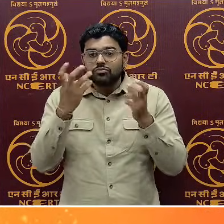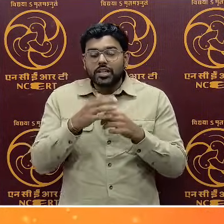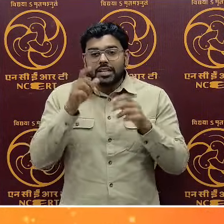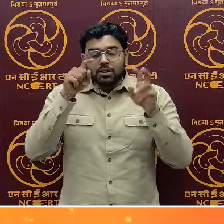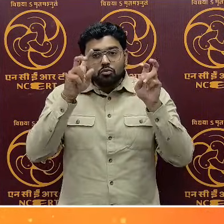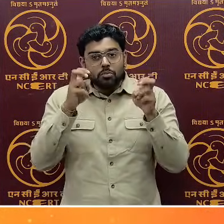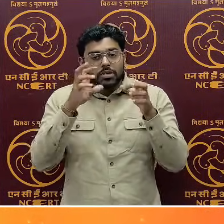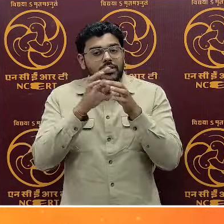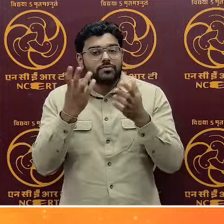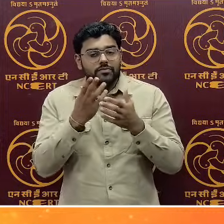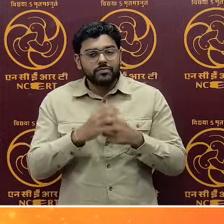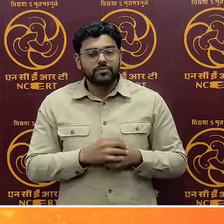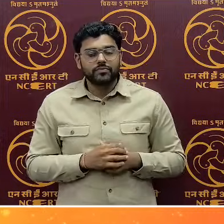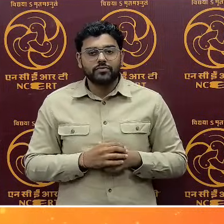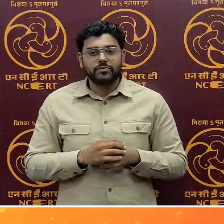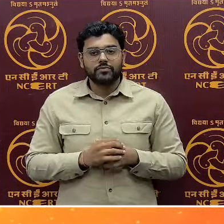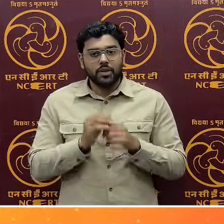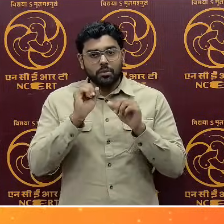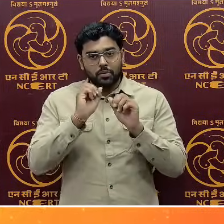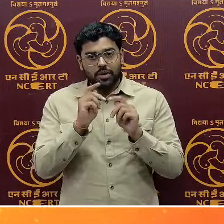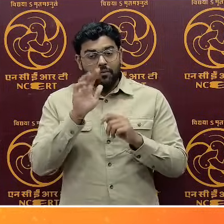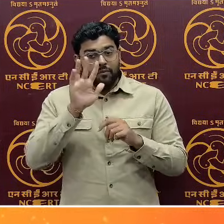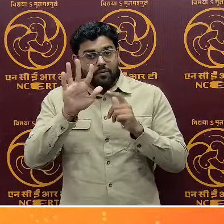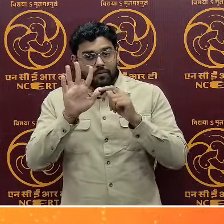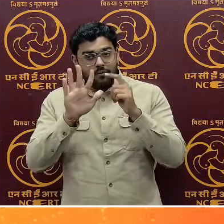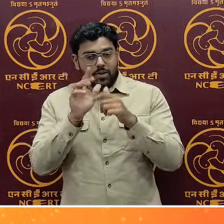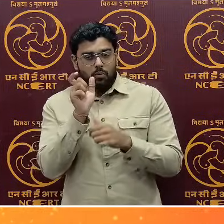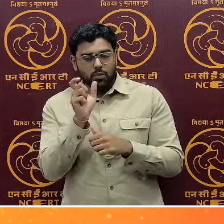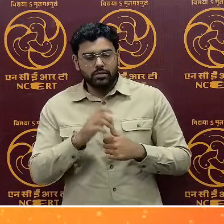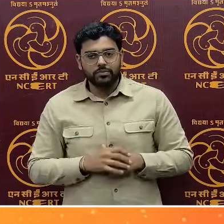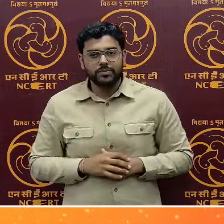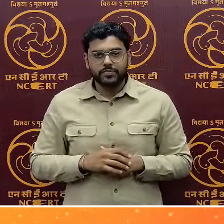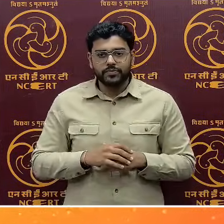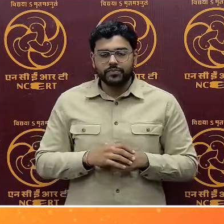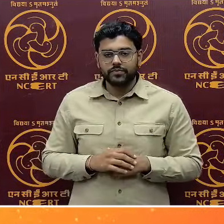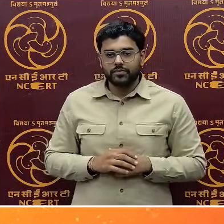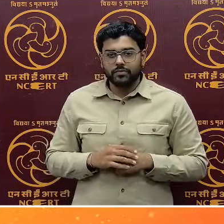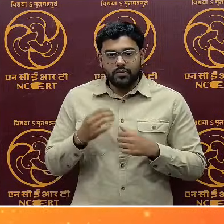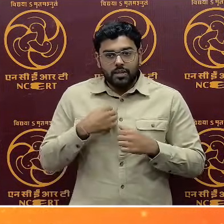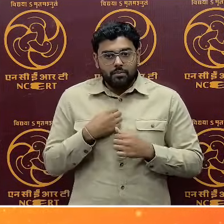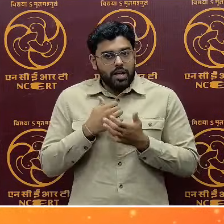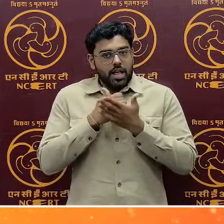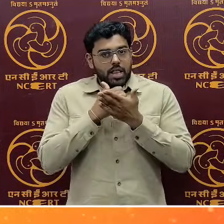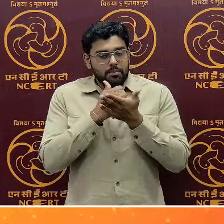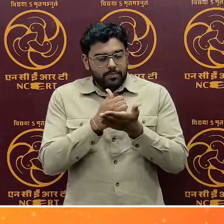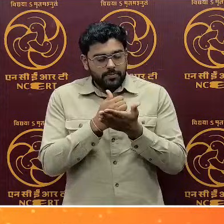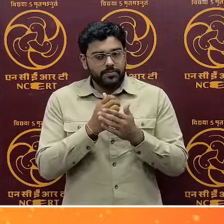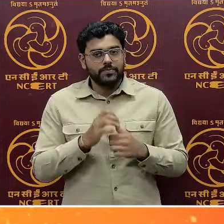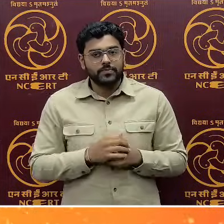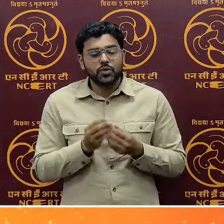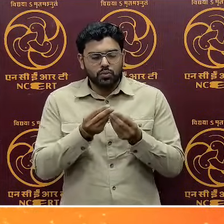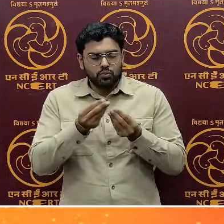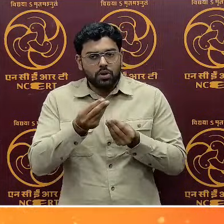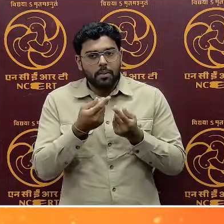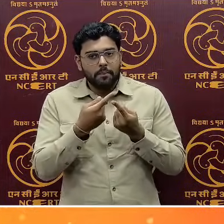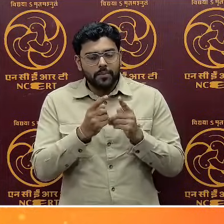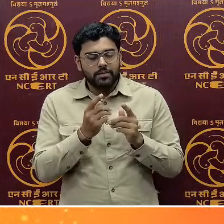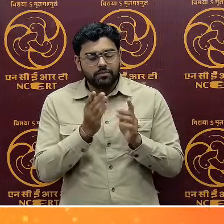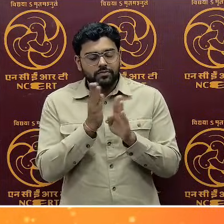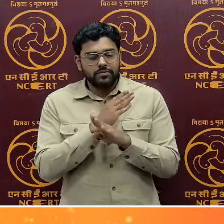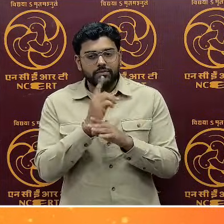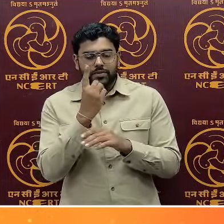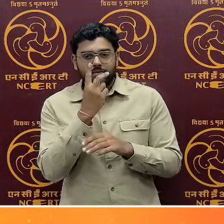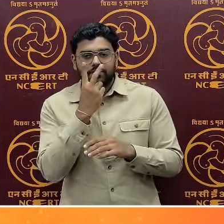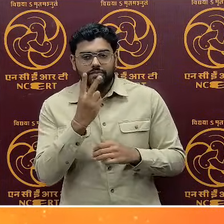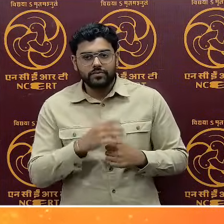title actually referring to the case of the fifth word. Okay. So I'm not going to help you that soon, Okay. but